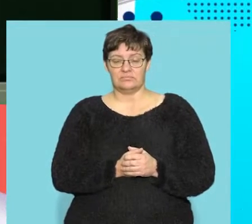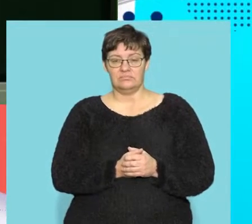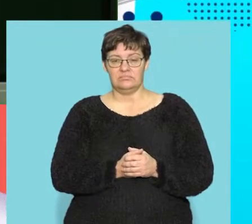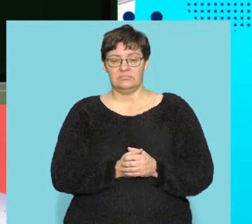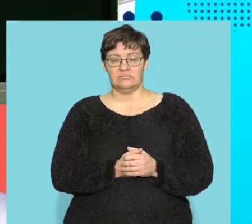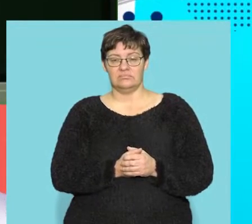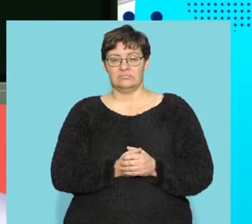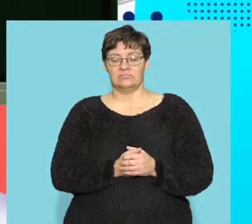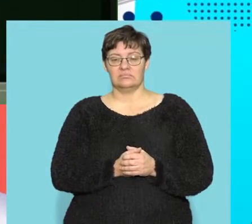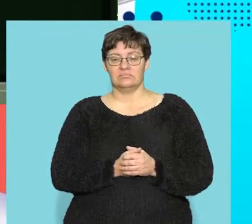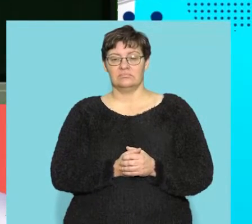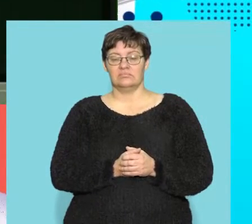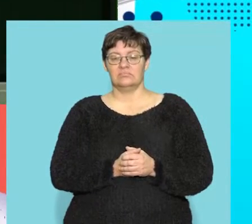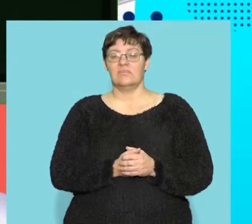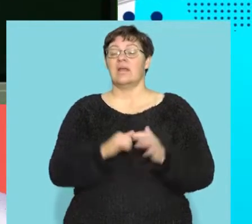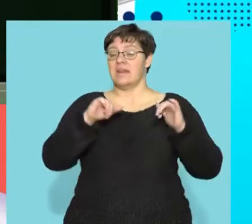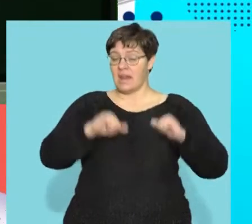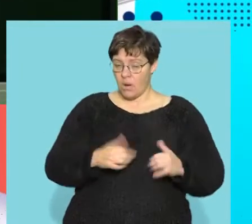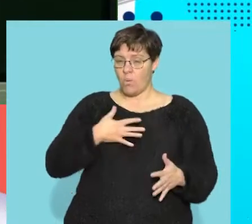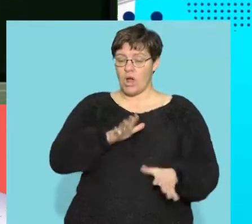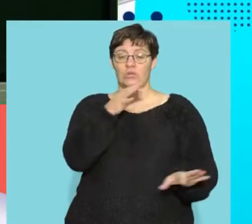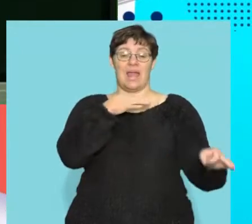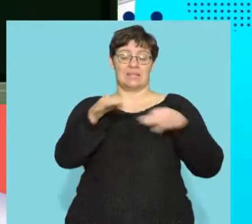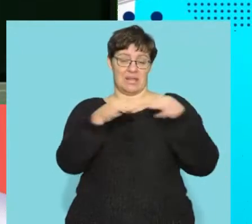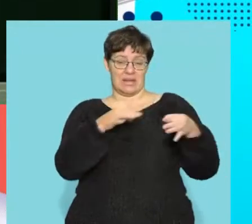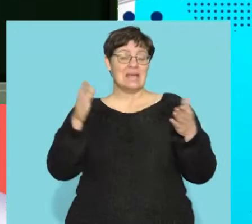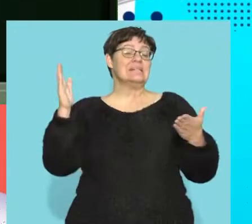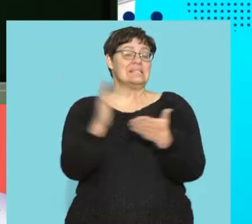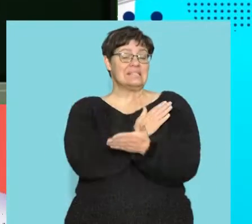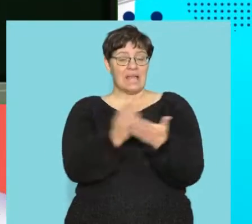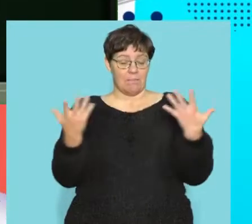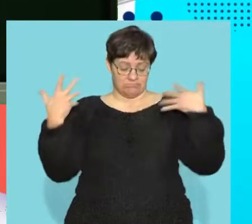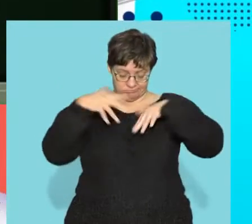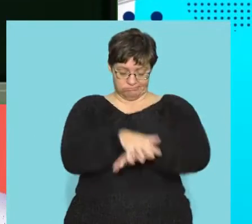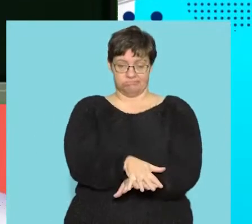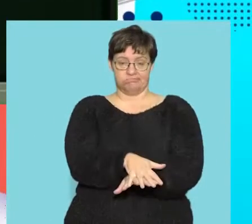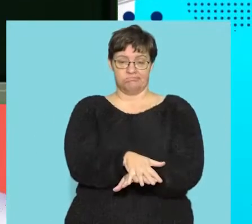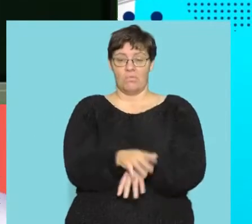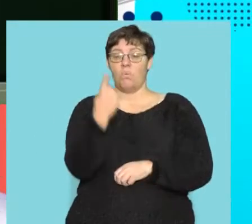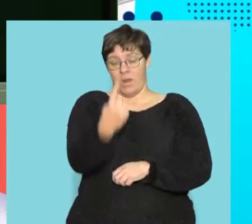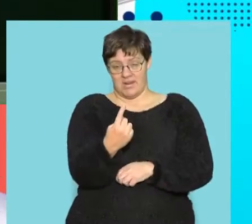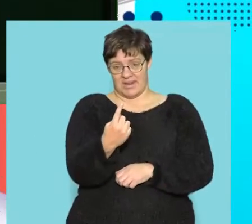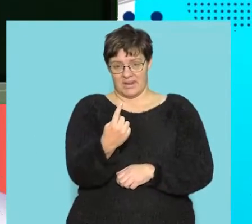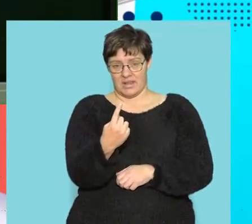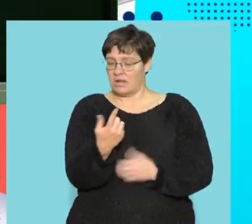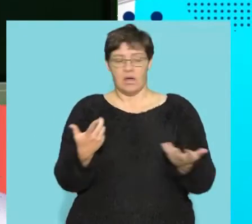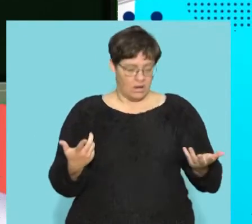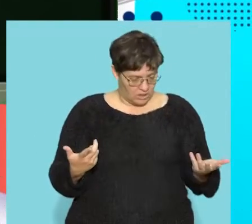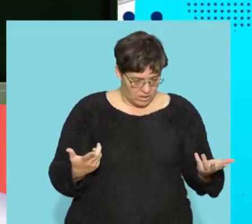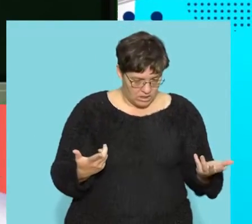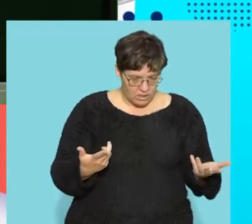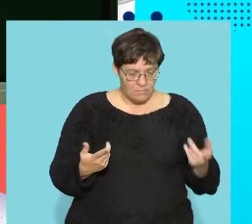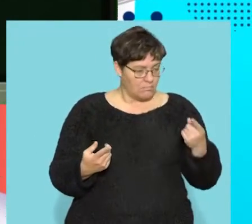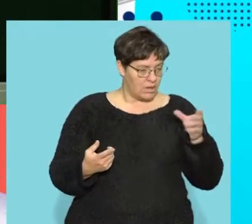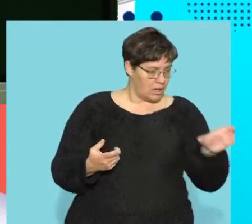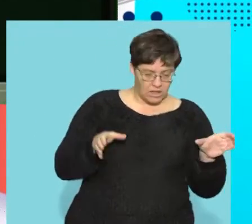standalone. At this juncture, allow me to also explain that sometimes these are combined. So where you don't find them as